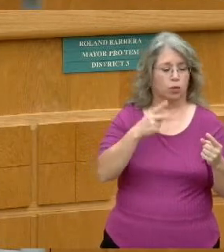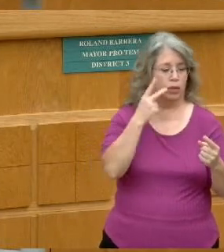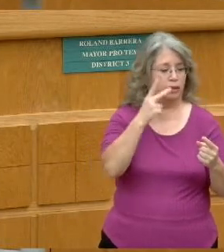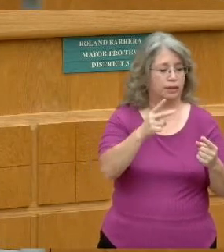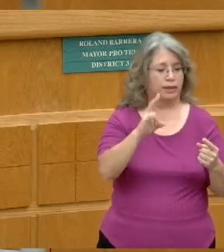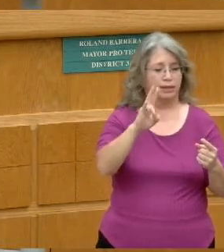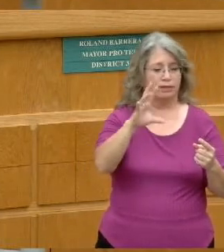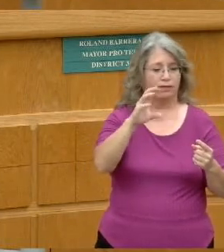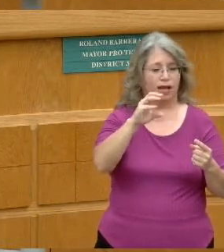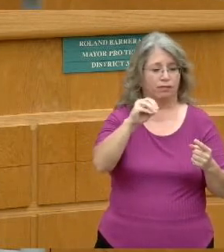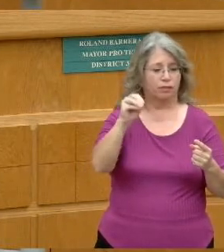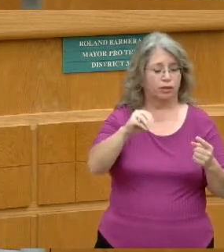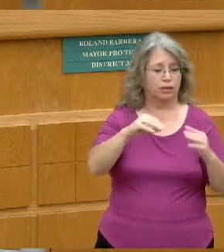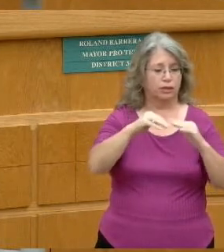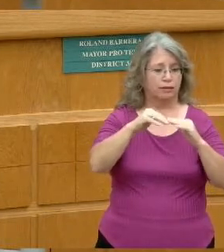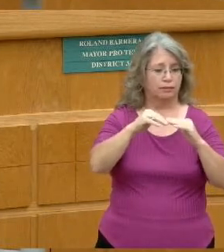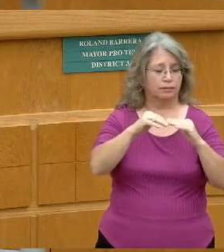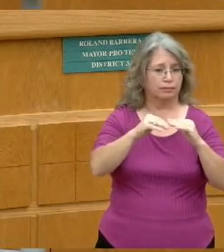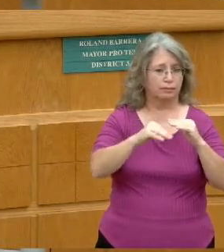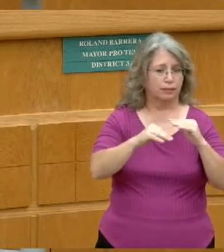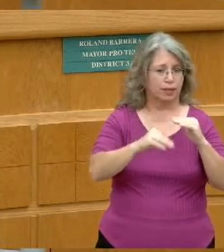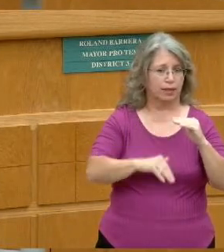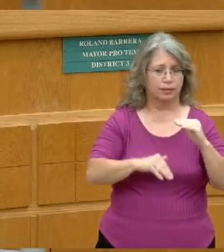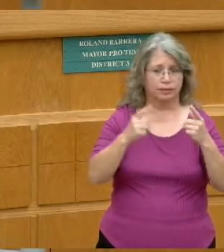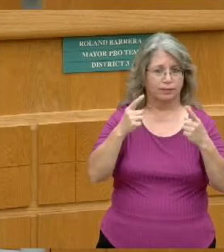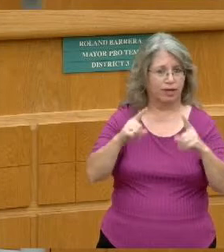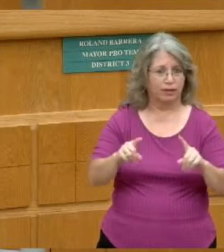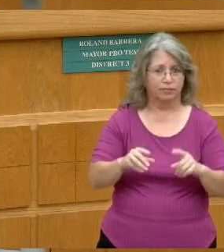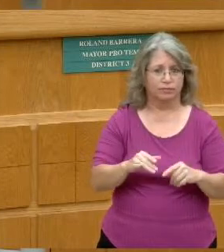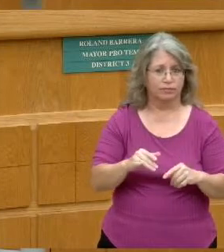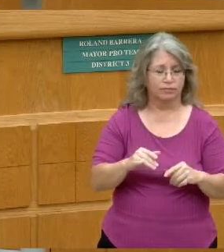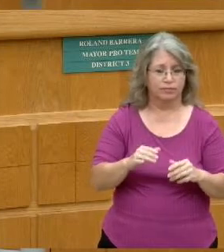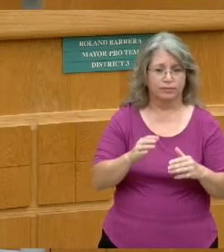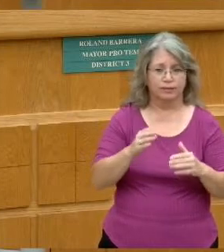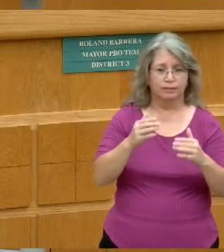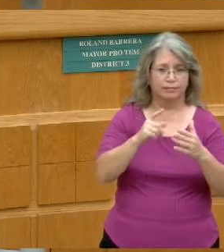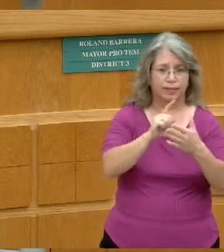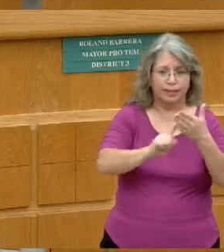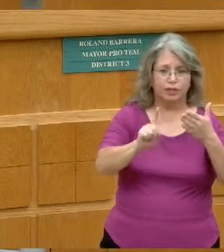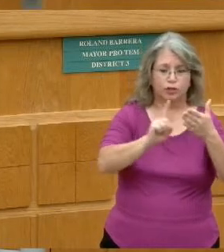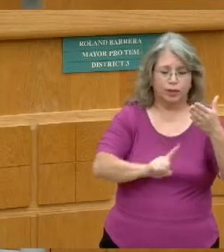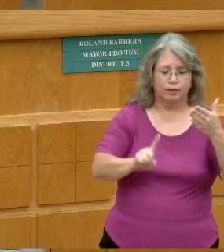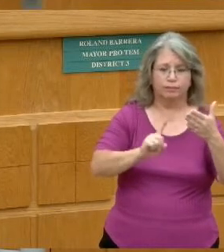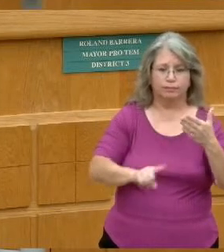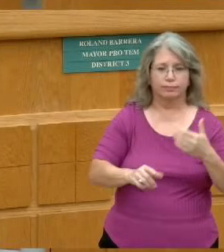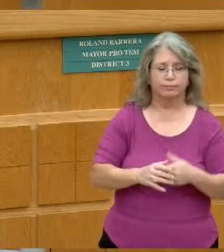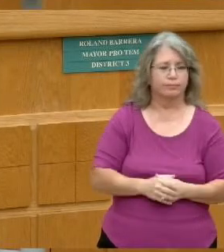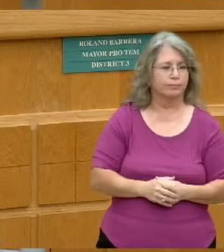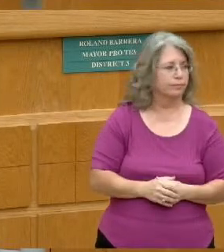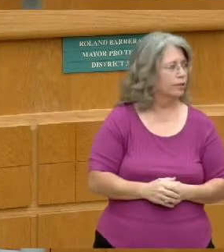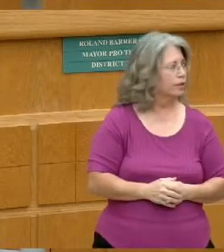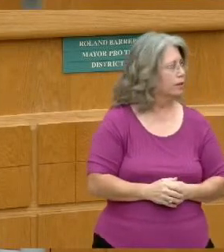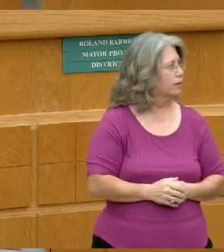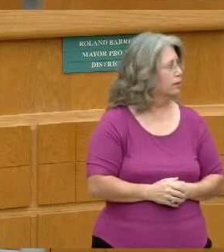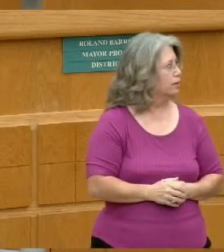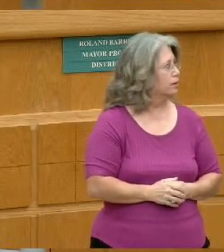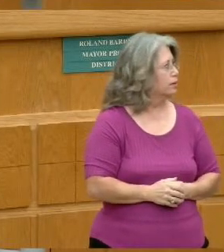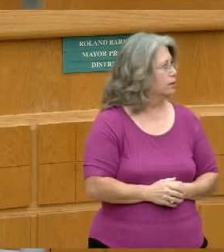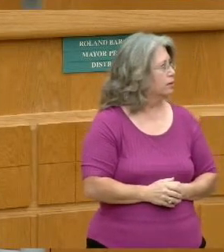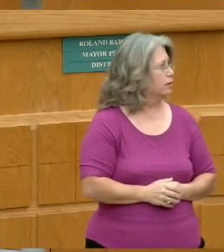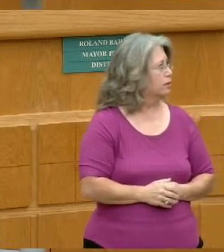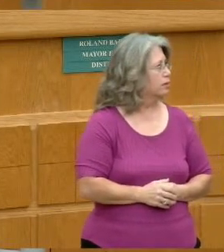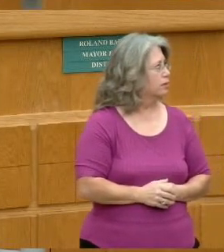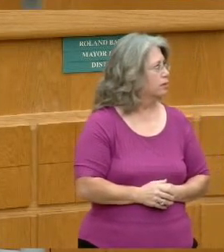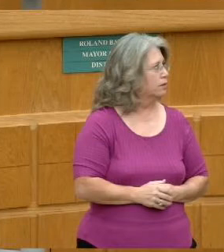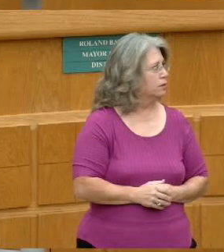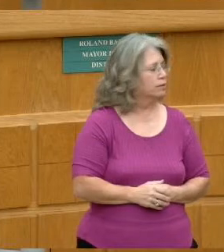15th, and then on May 15th, 100% decrease in effectiveness, so essentially going back to normal. Again, this might